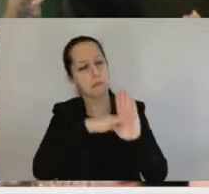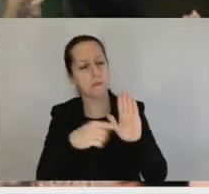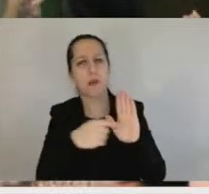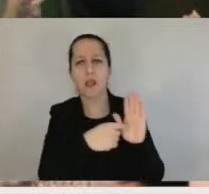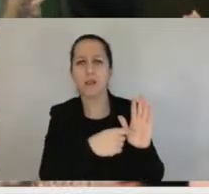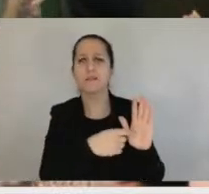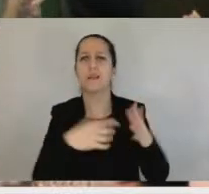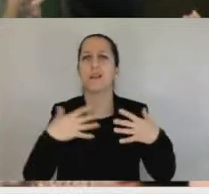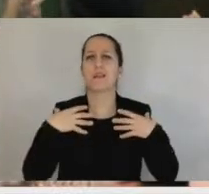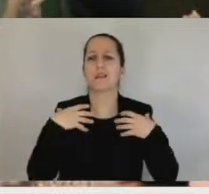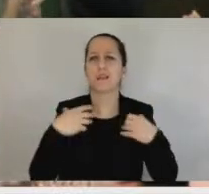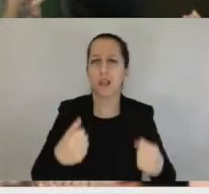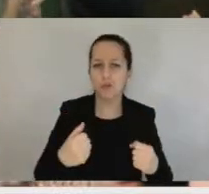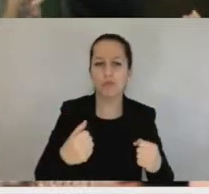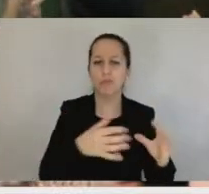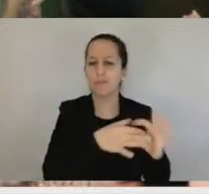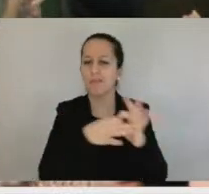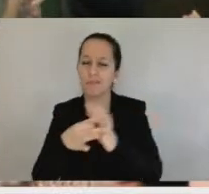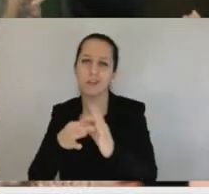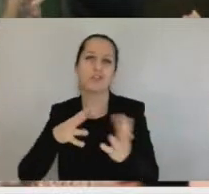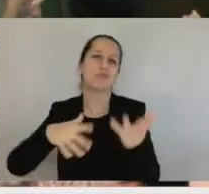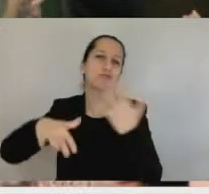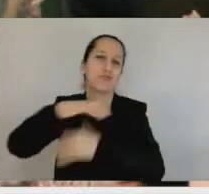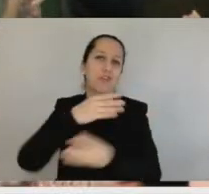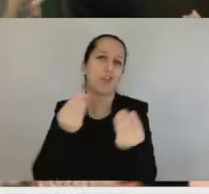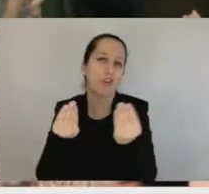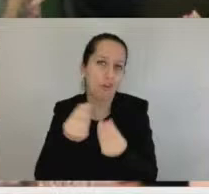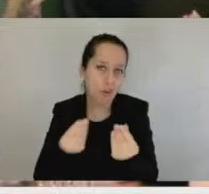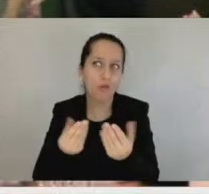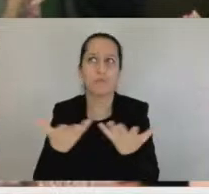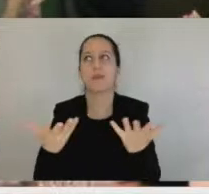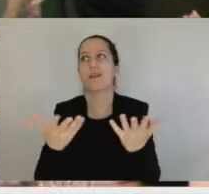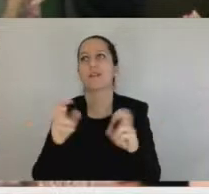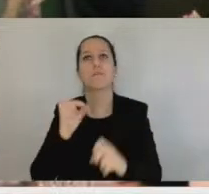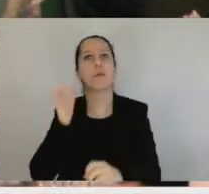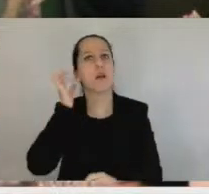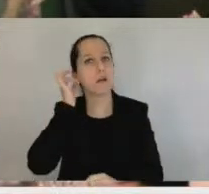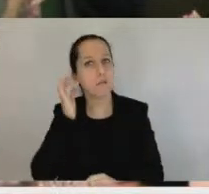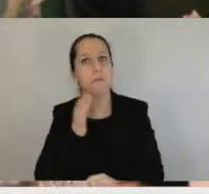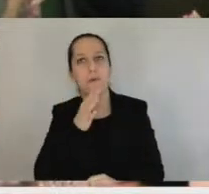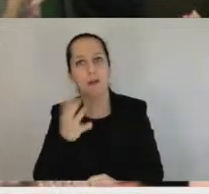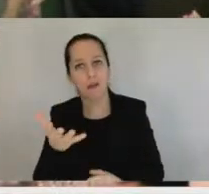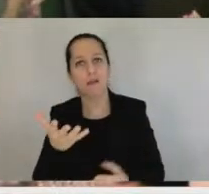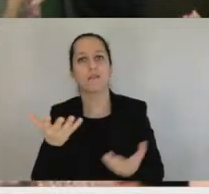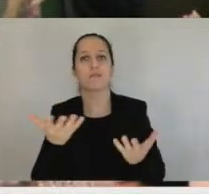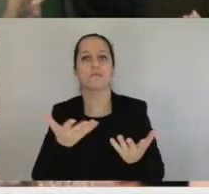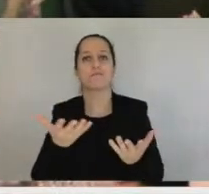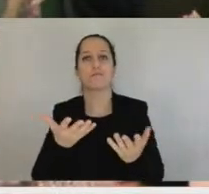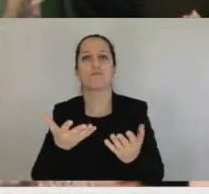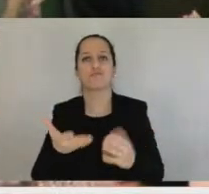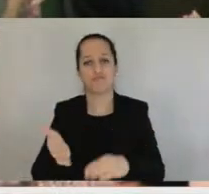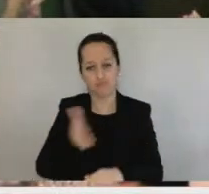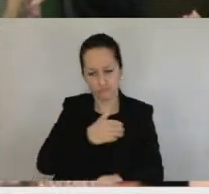many health indications are related to adverse socioeconomic conditions of the mother or the